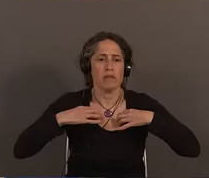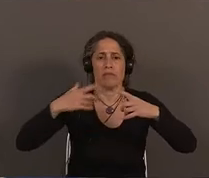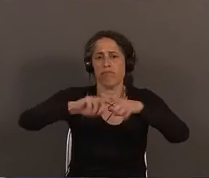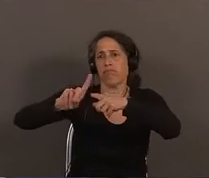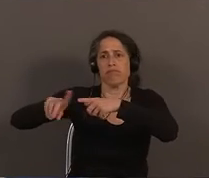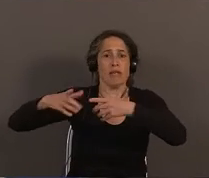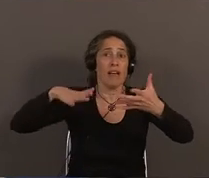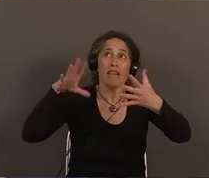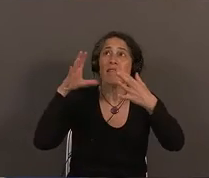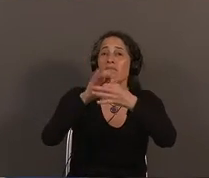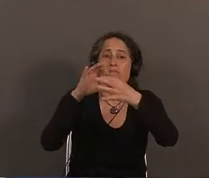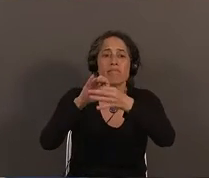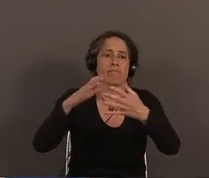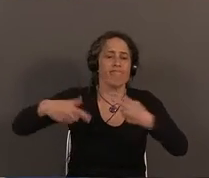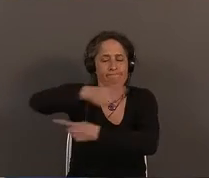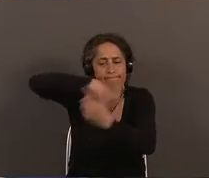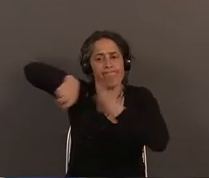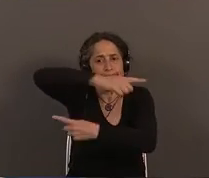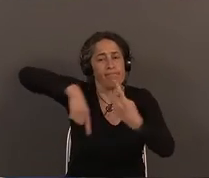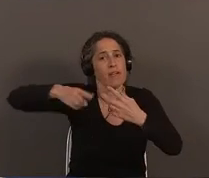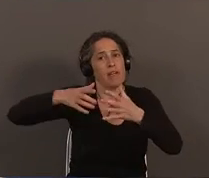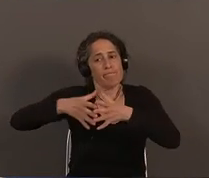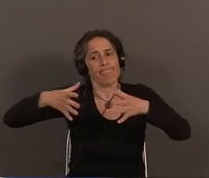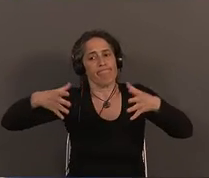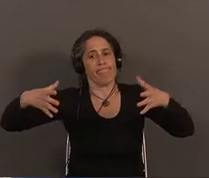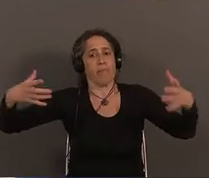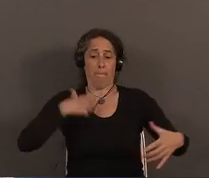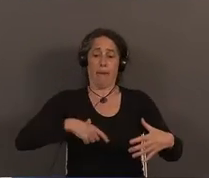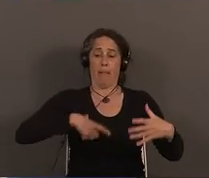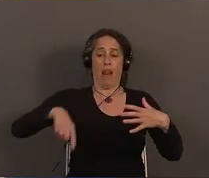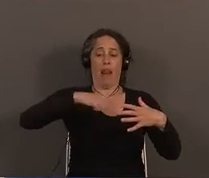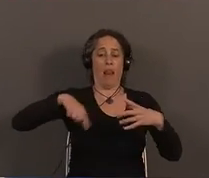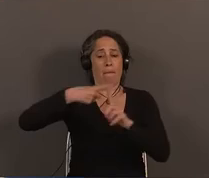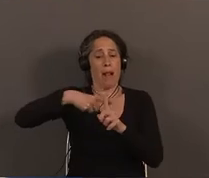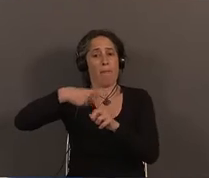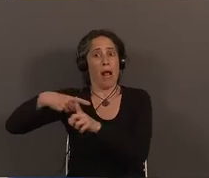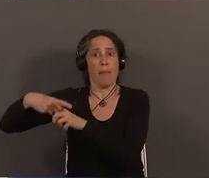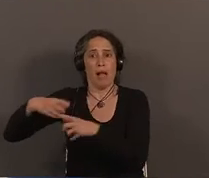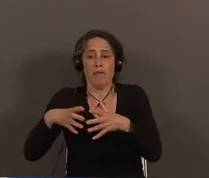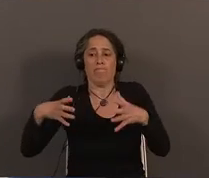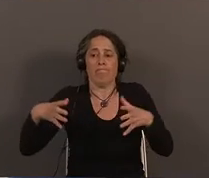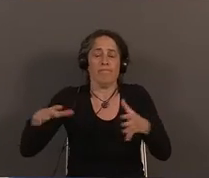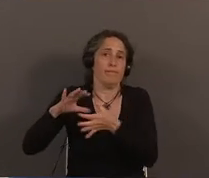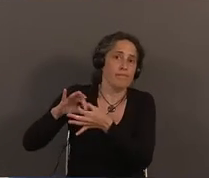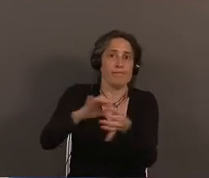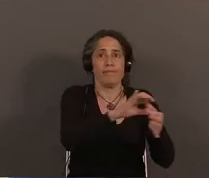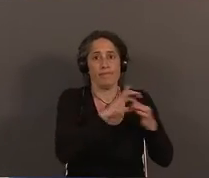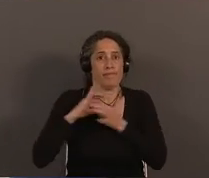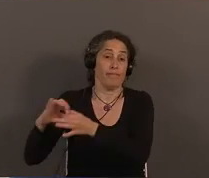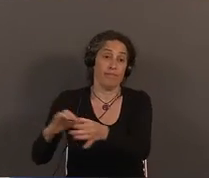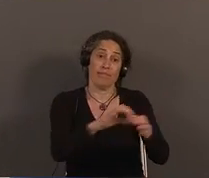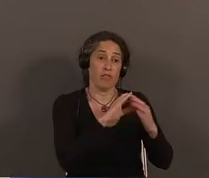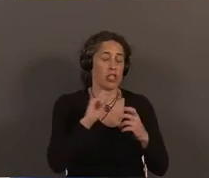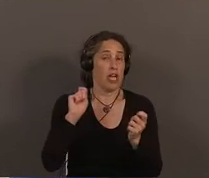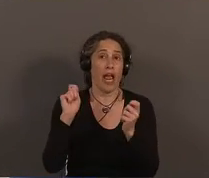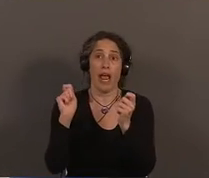how, but with high speed, to make sure that then what is the change of we are going to witness